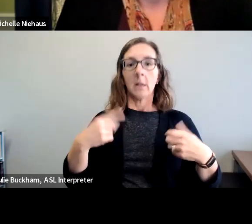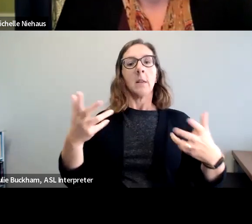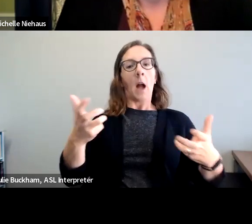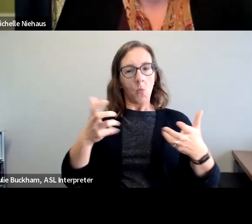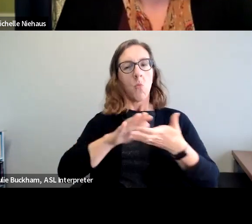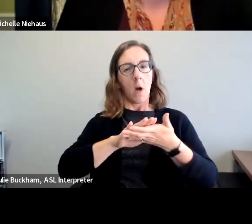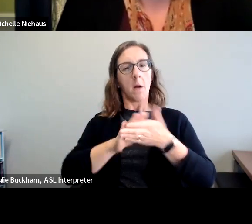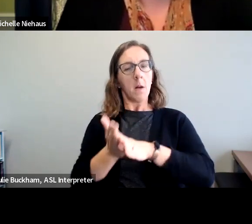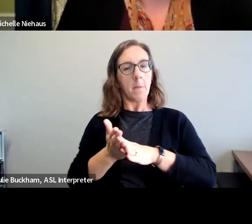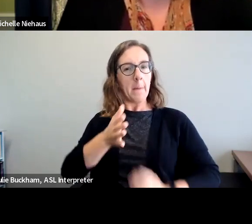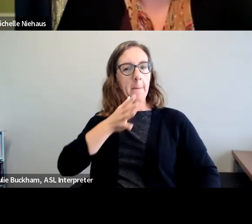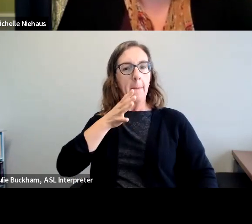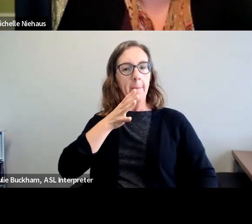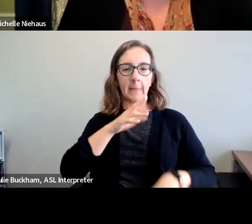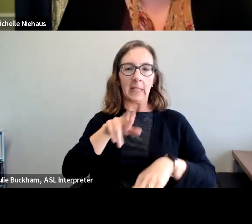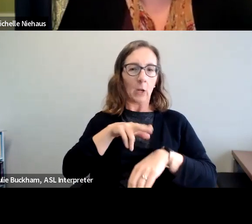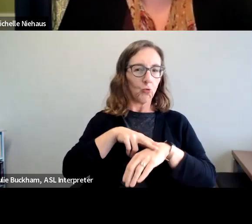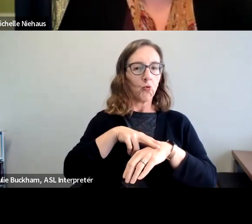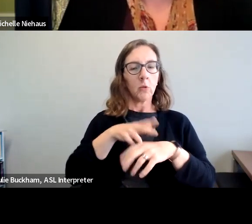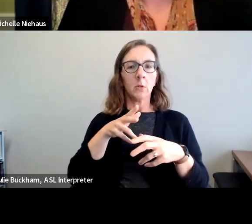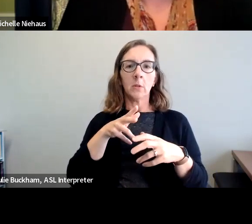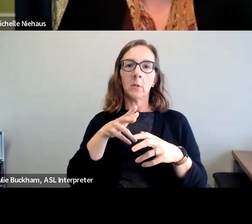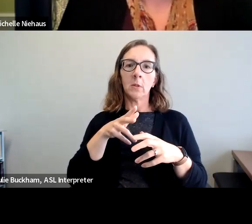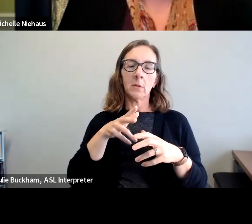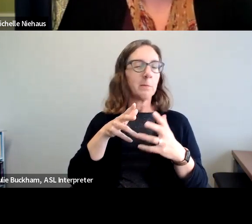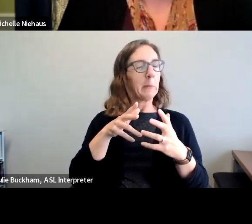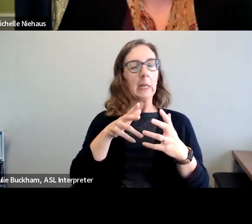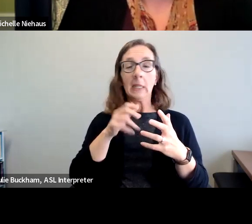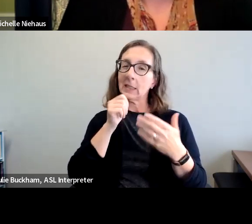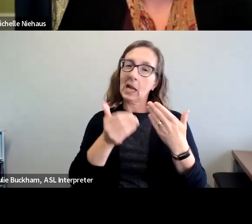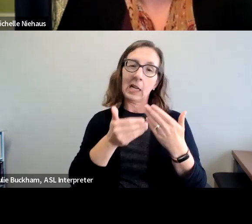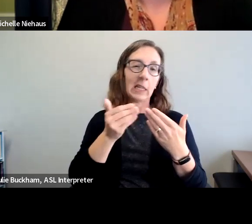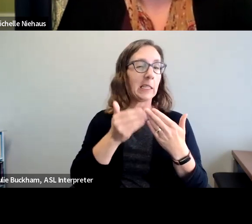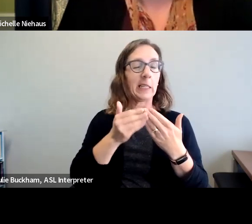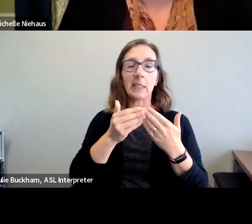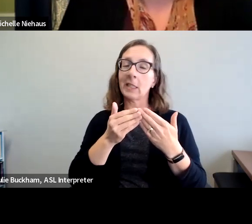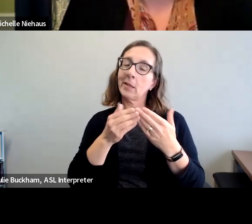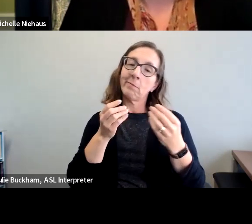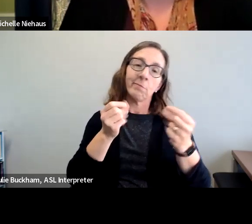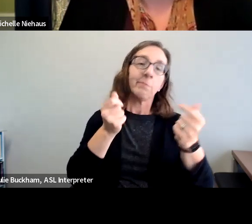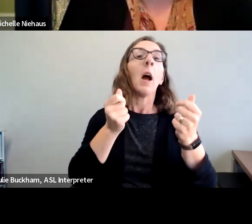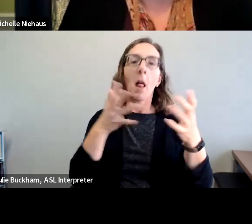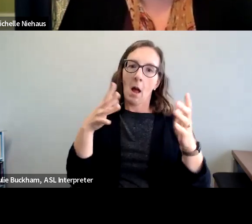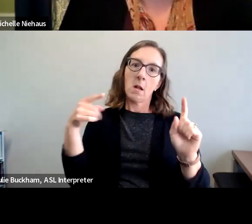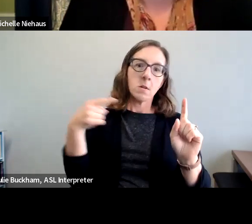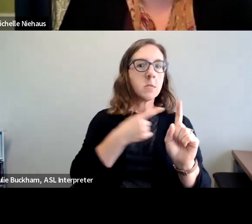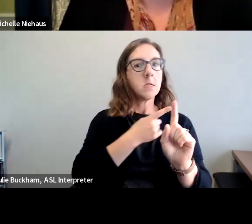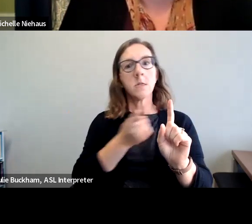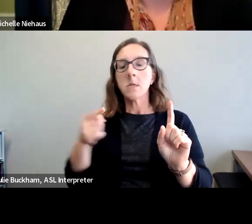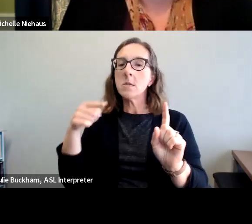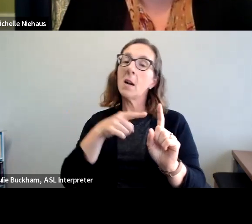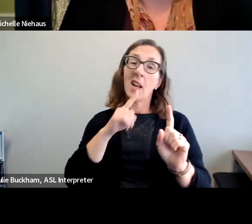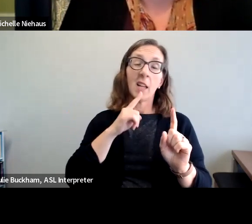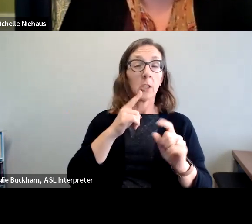parent naturally, and there was a lot of twists and turns and discrimination and heartache,